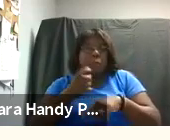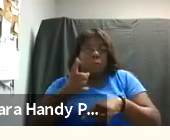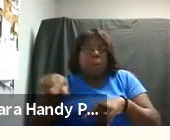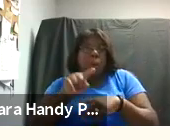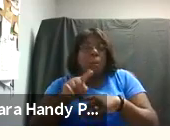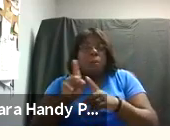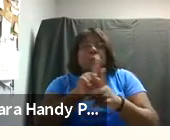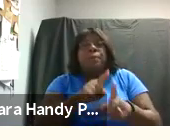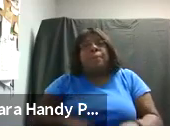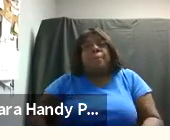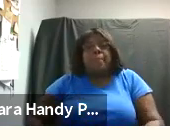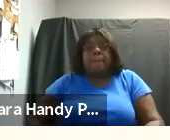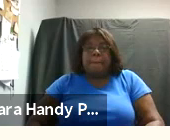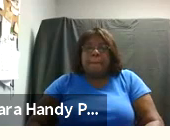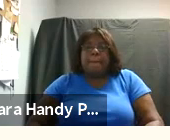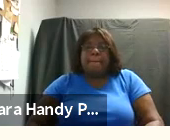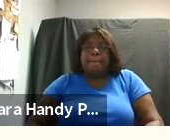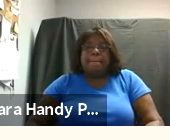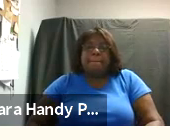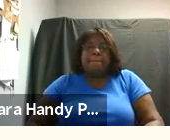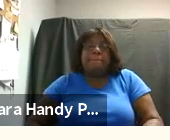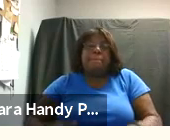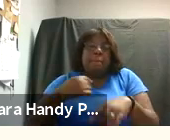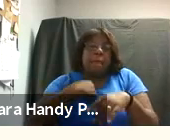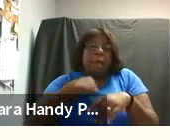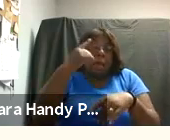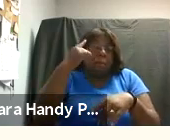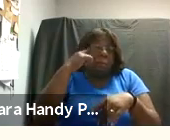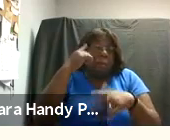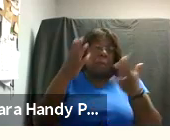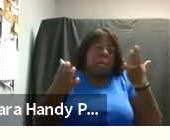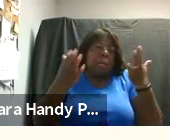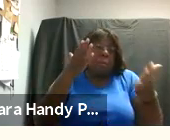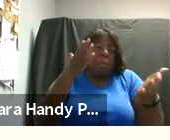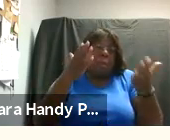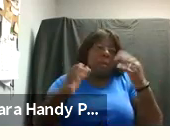well. I believe maybe